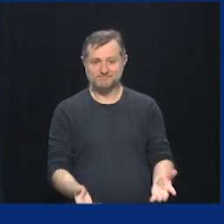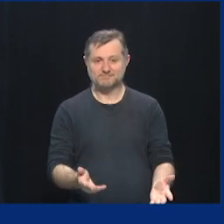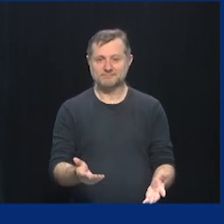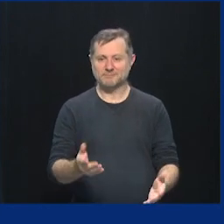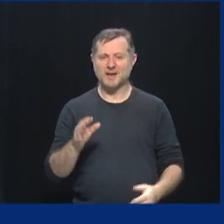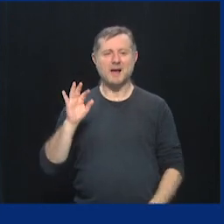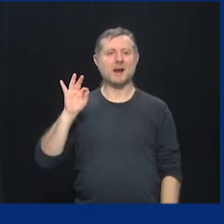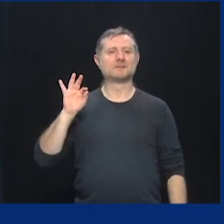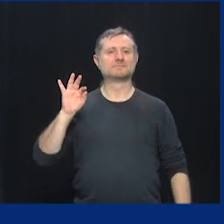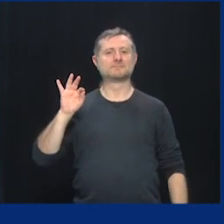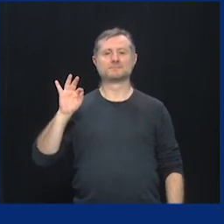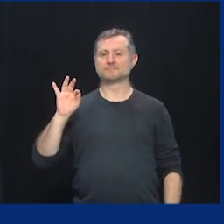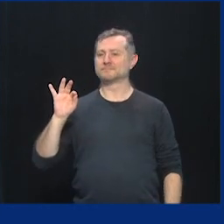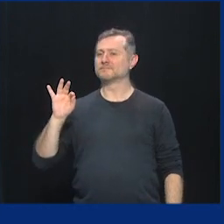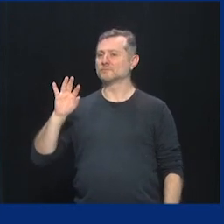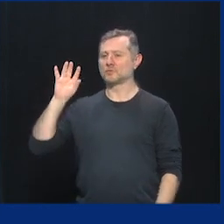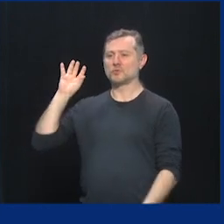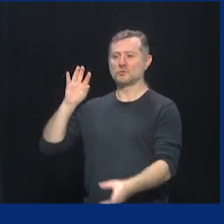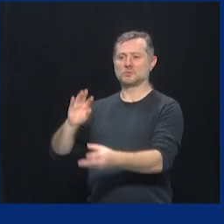this storm.